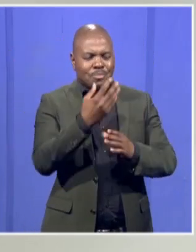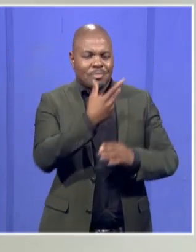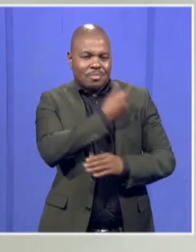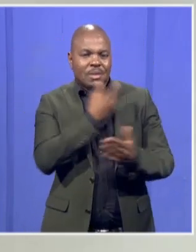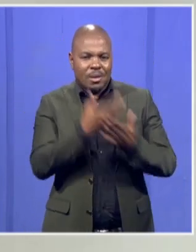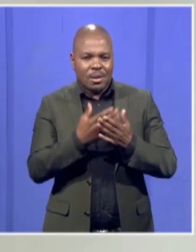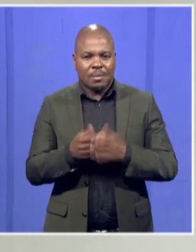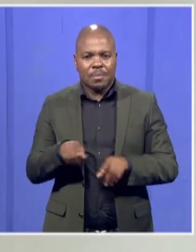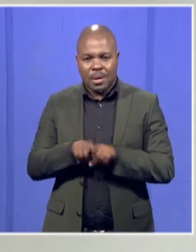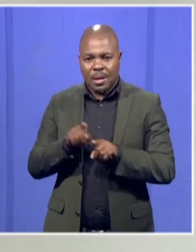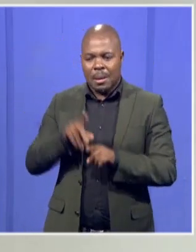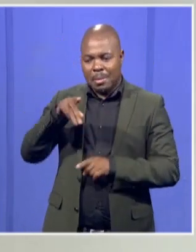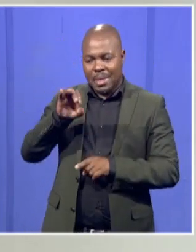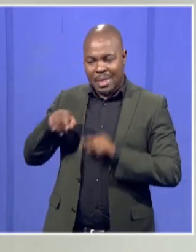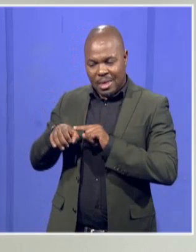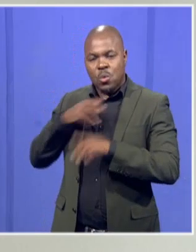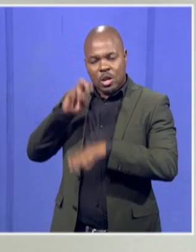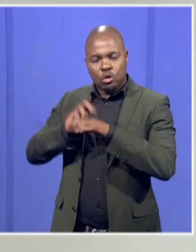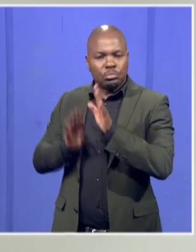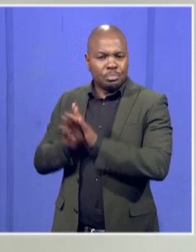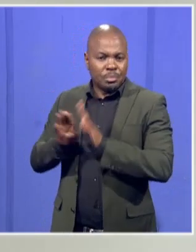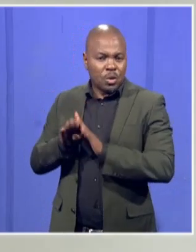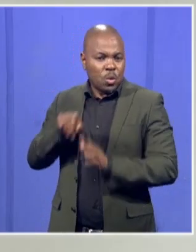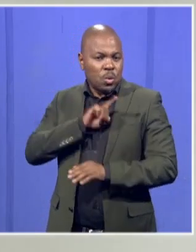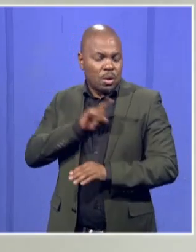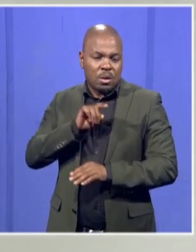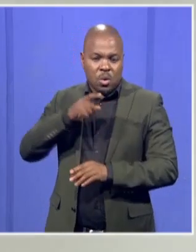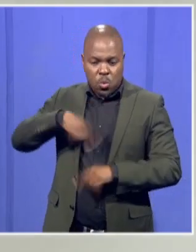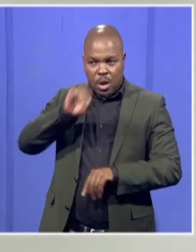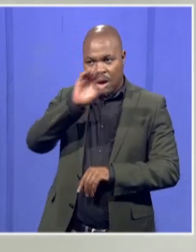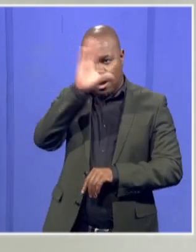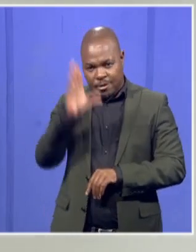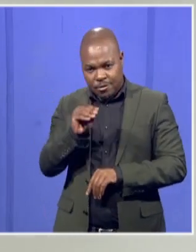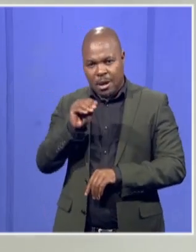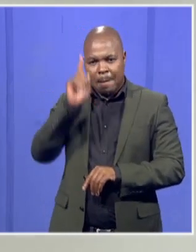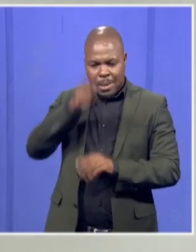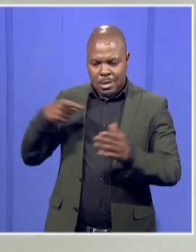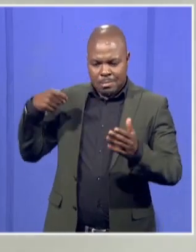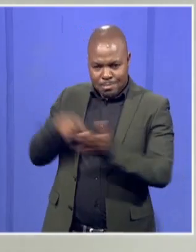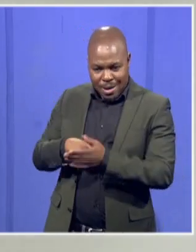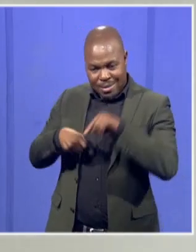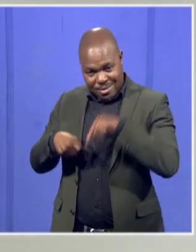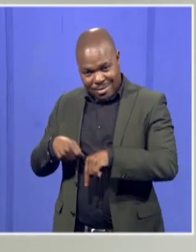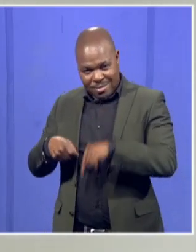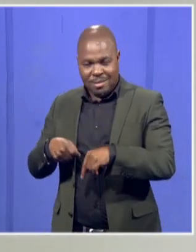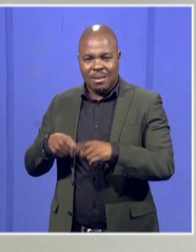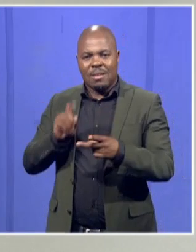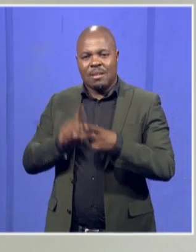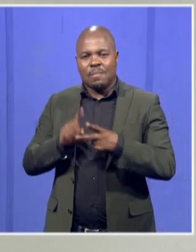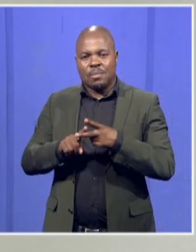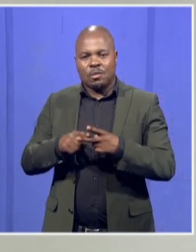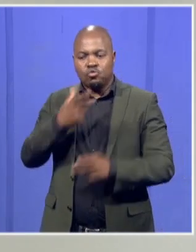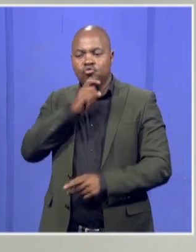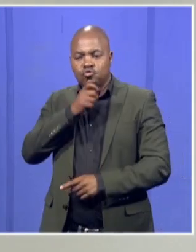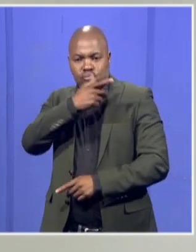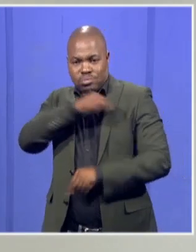Gqeberha is something that we need to improve on, where we as South Africa must actually be buying and using those vaccines.